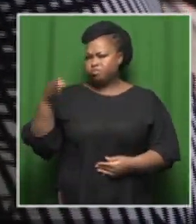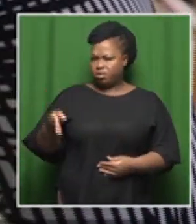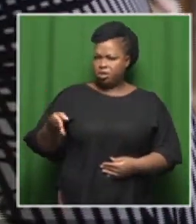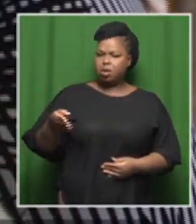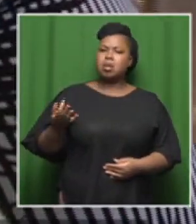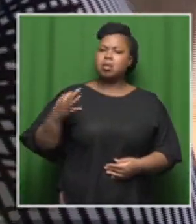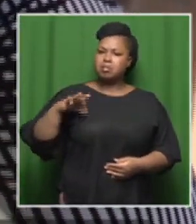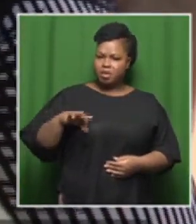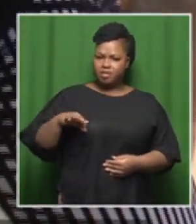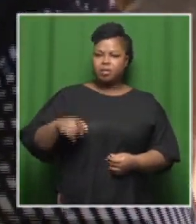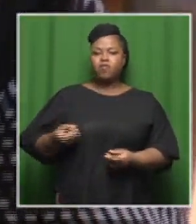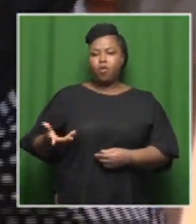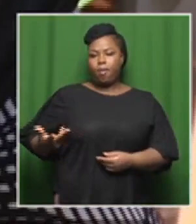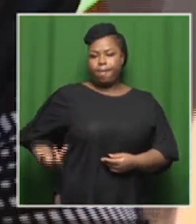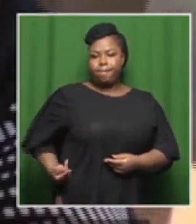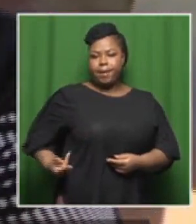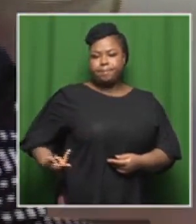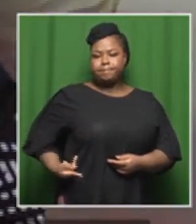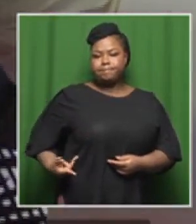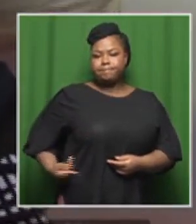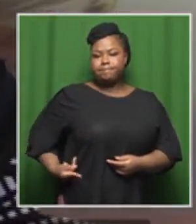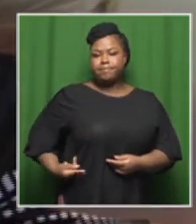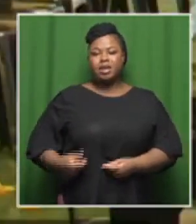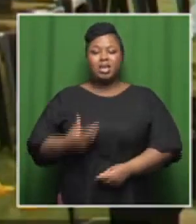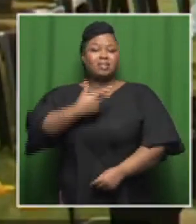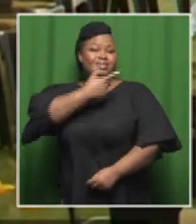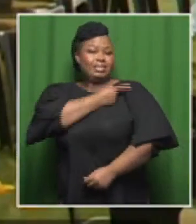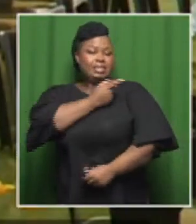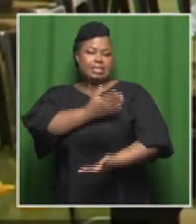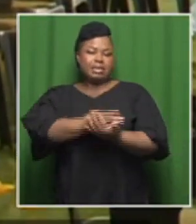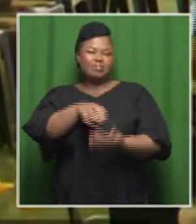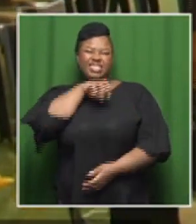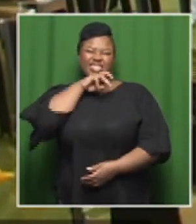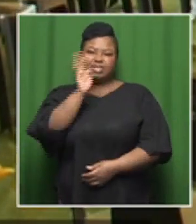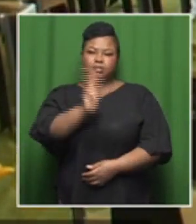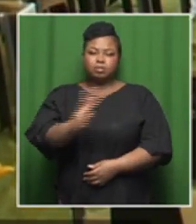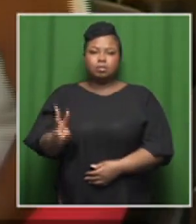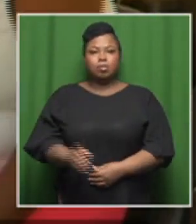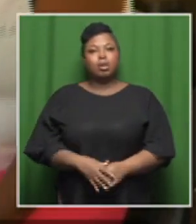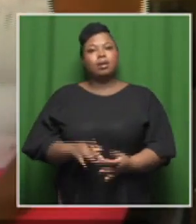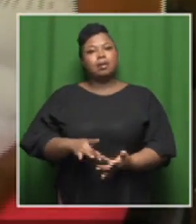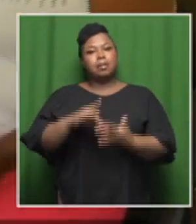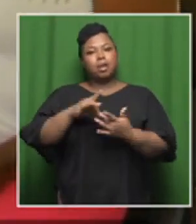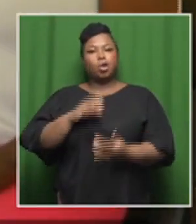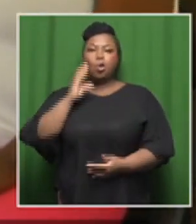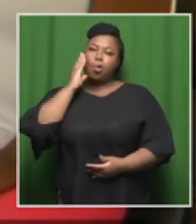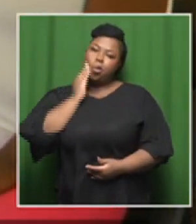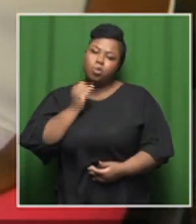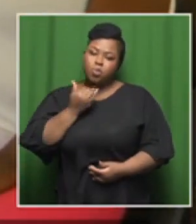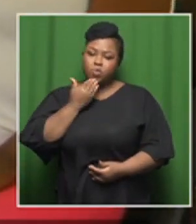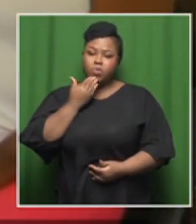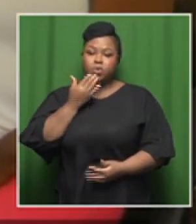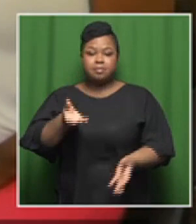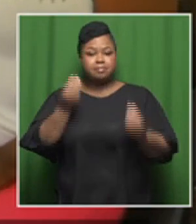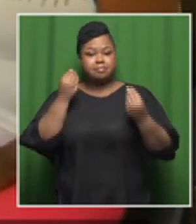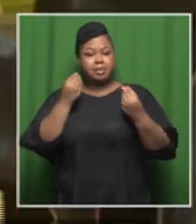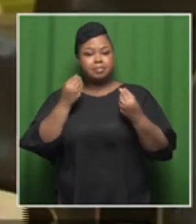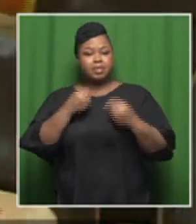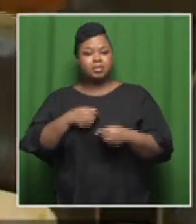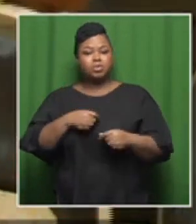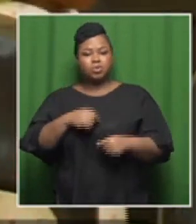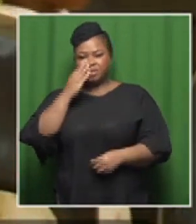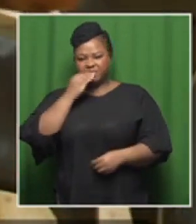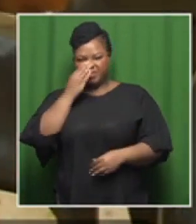benefited from immunization and vaccines expressed joy, especially the elderly who received flu vaccines as winter